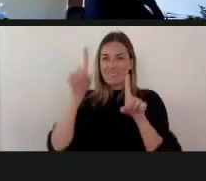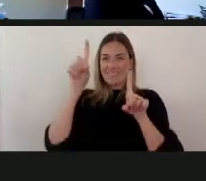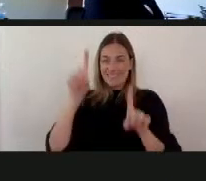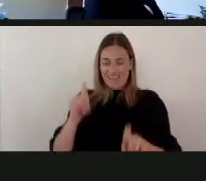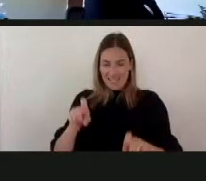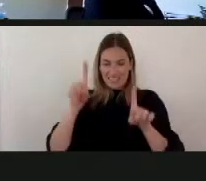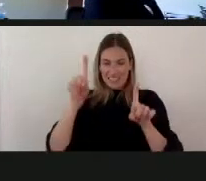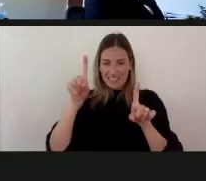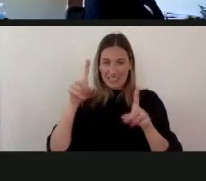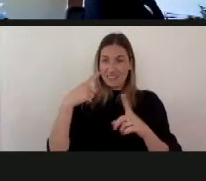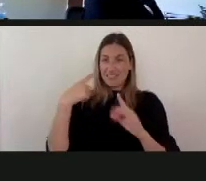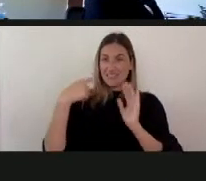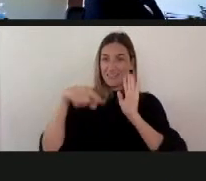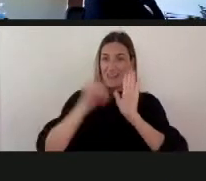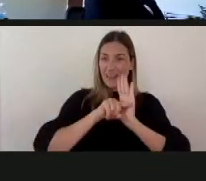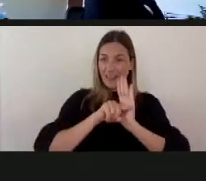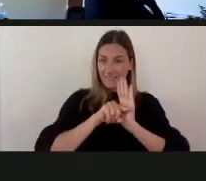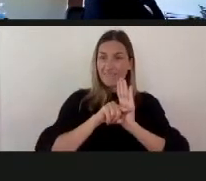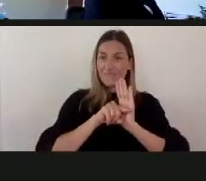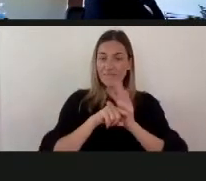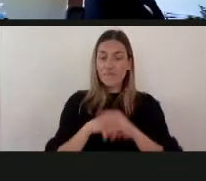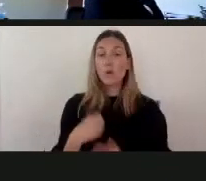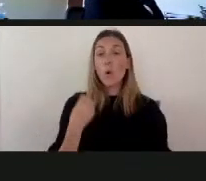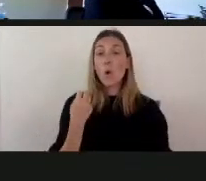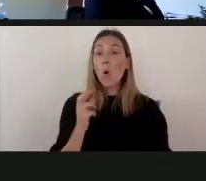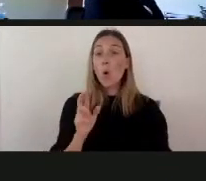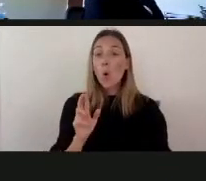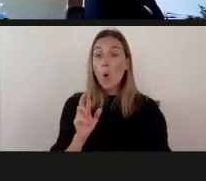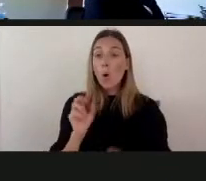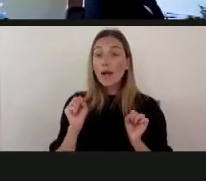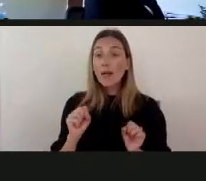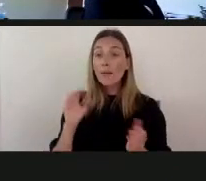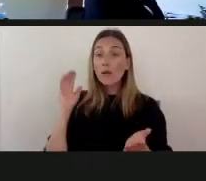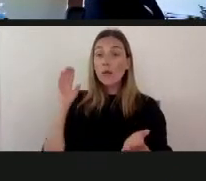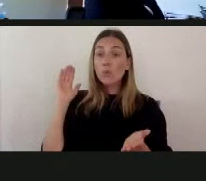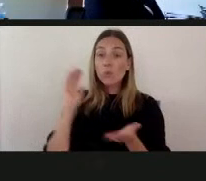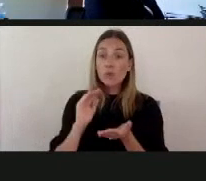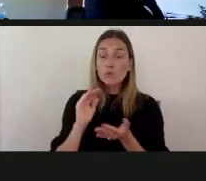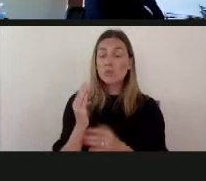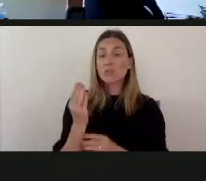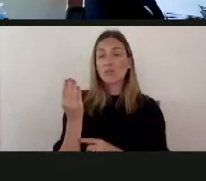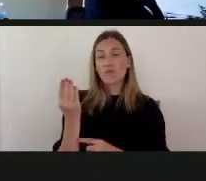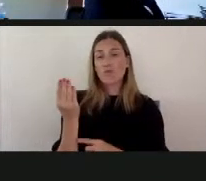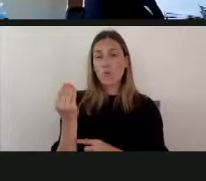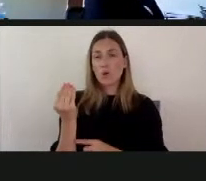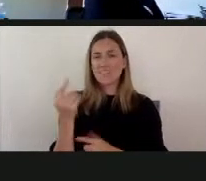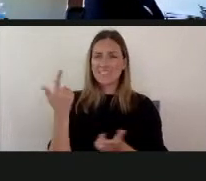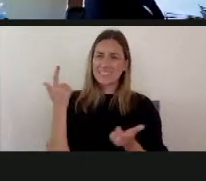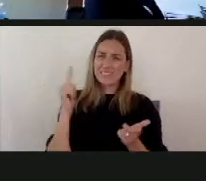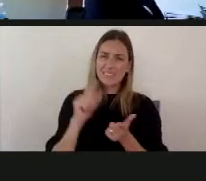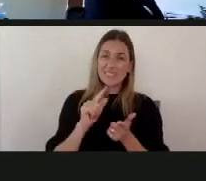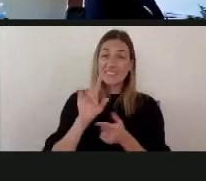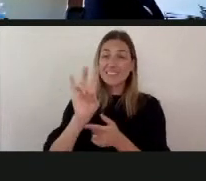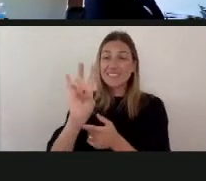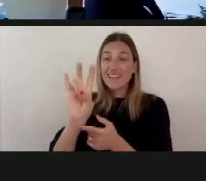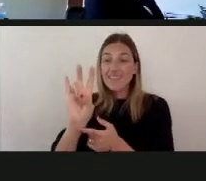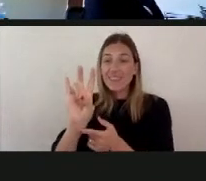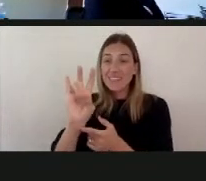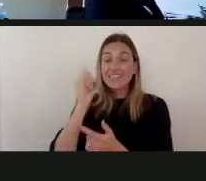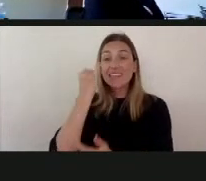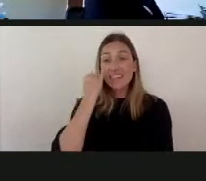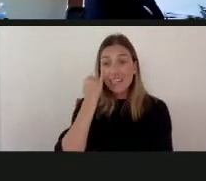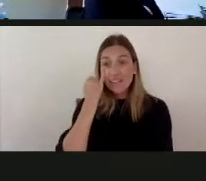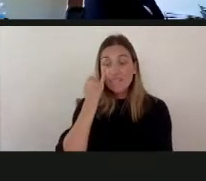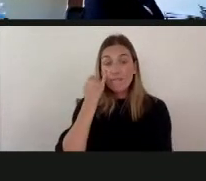that's negative, or it can be reduced from 14 days to 7 days if the